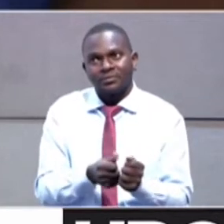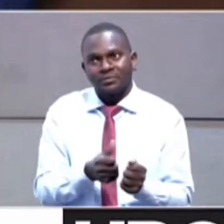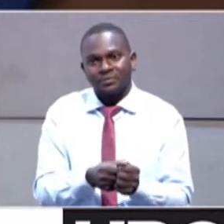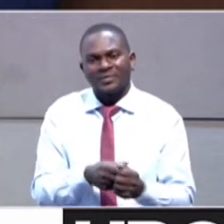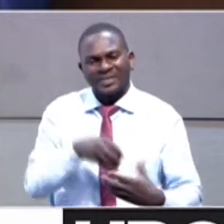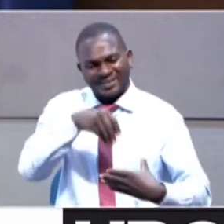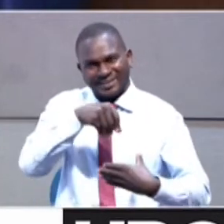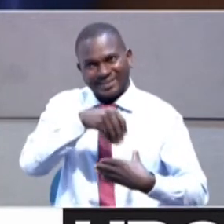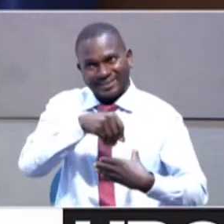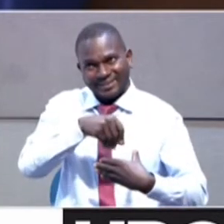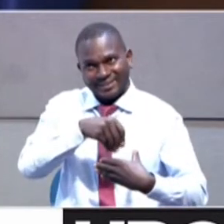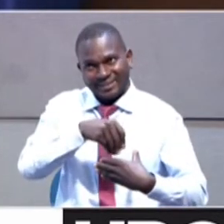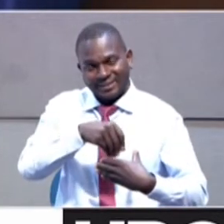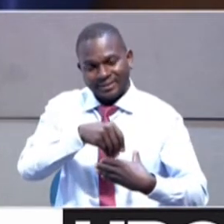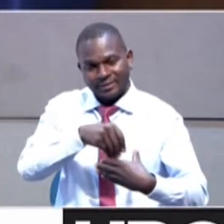maize, having problems of